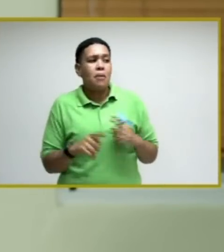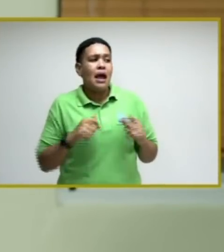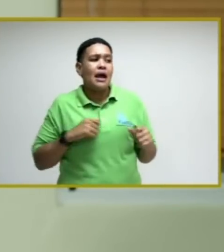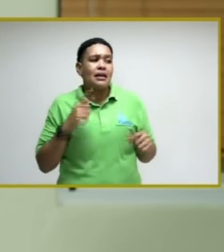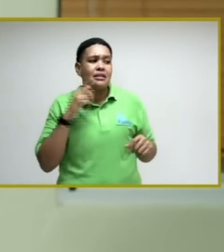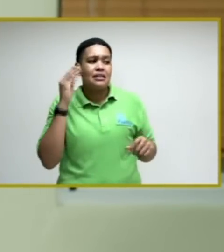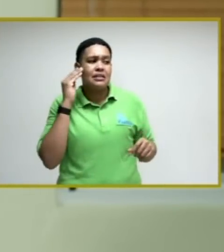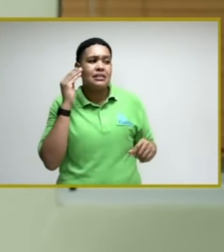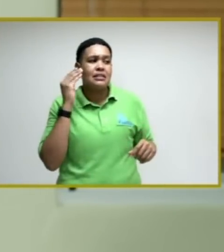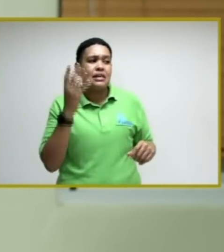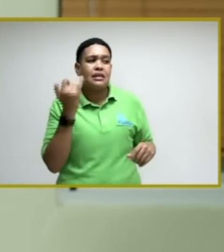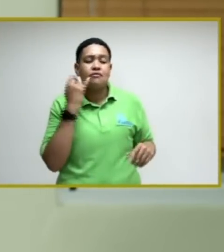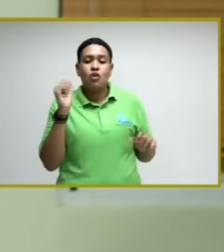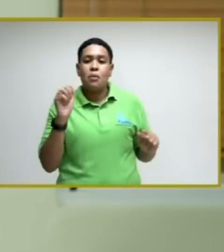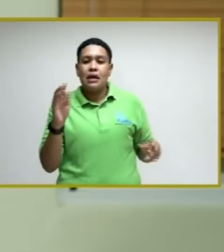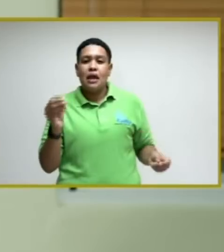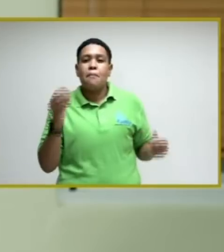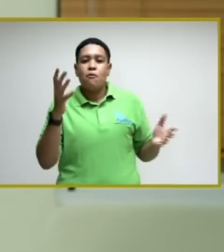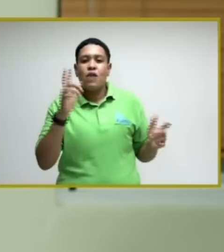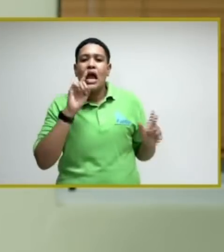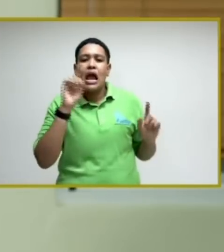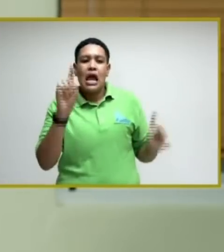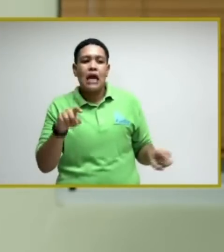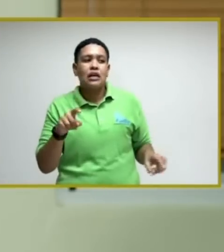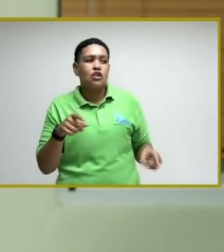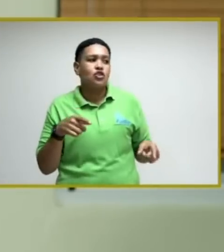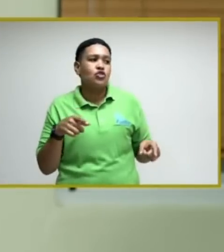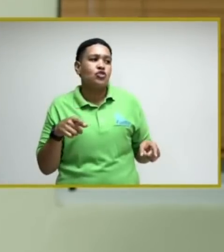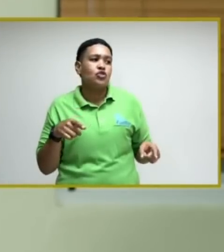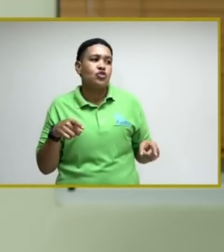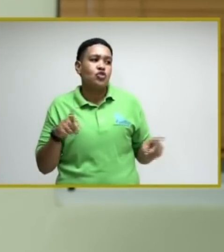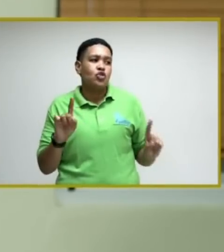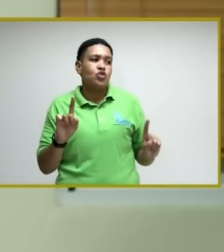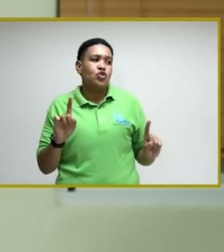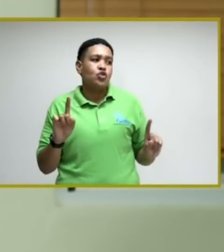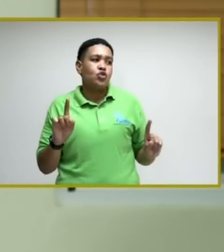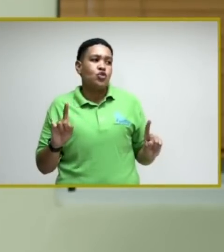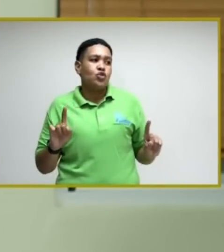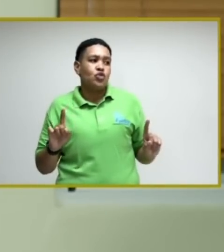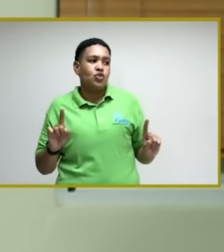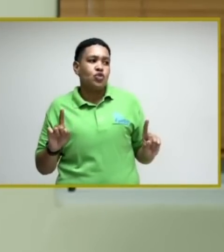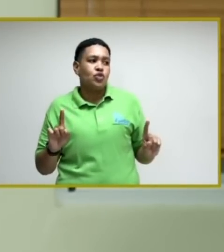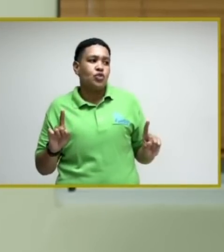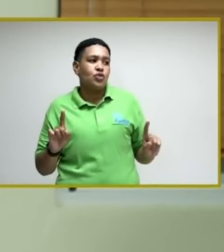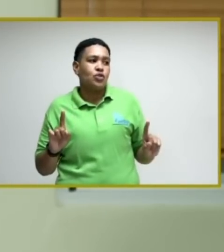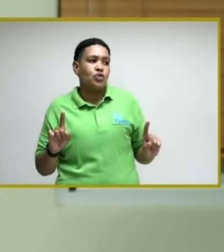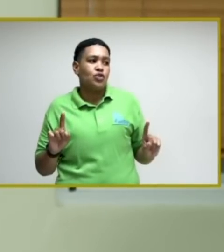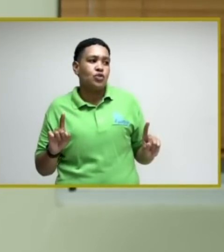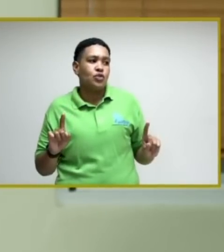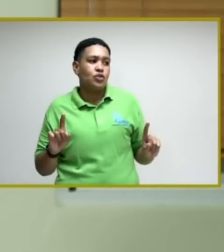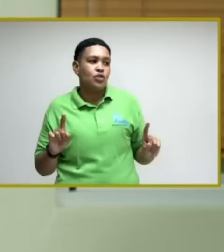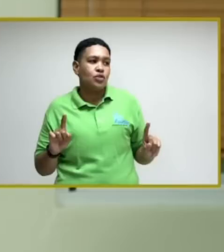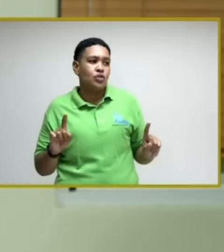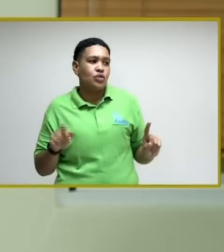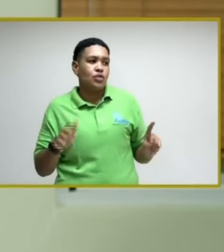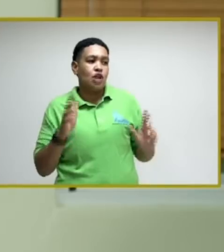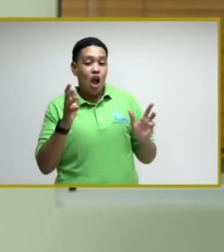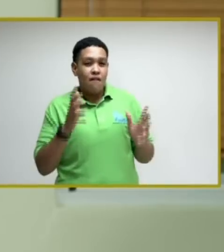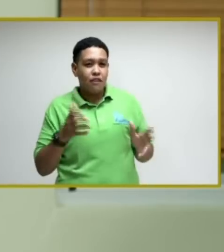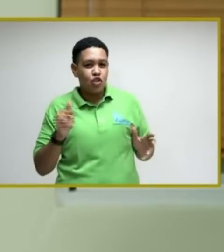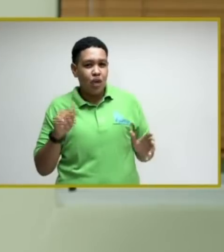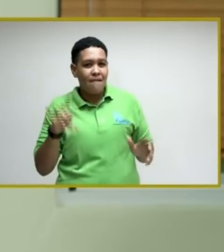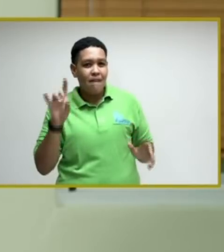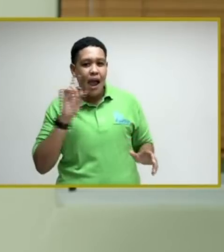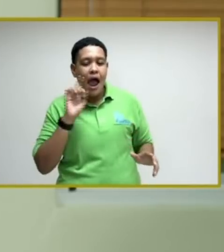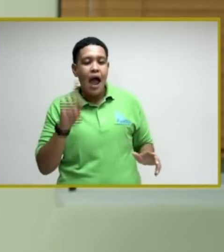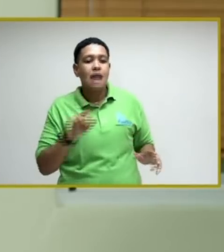see if somebody will provide the answer during the course of the rest of the conversations. But